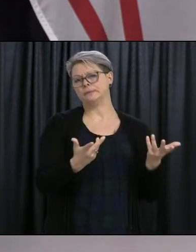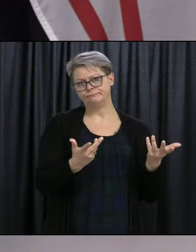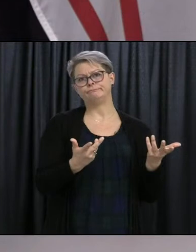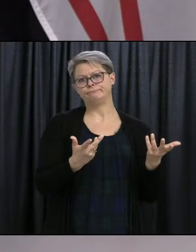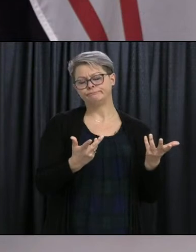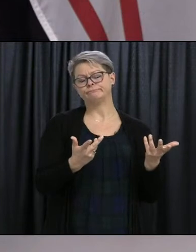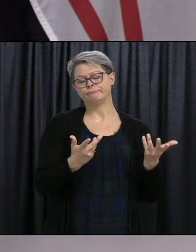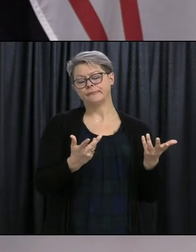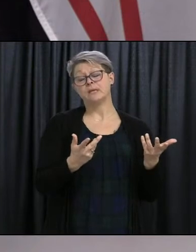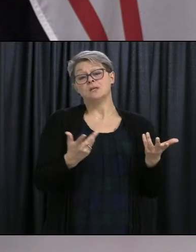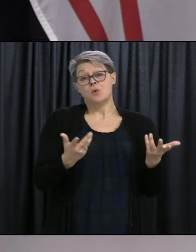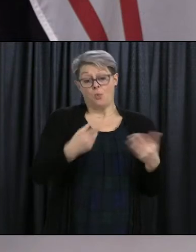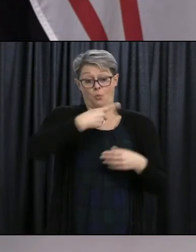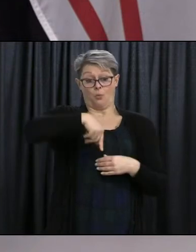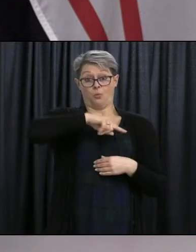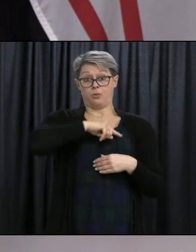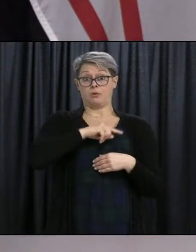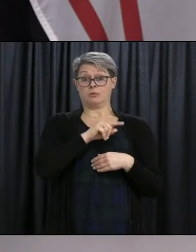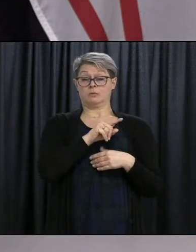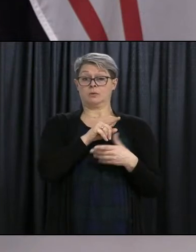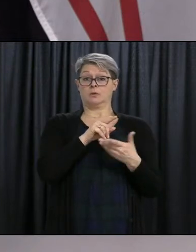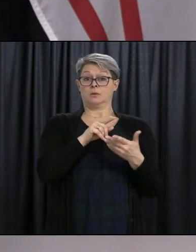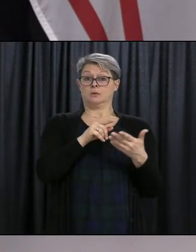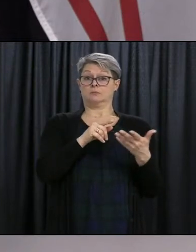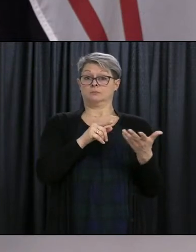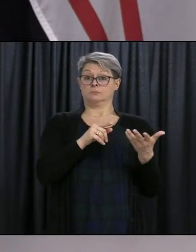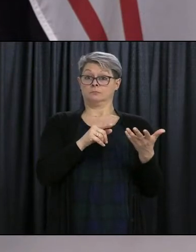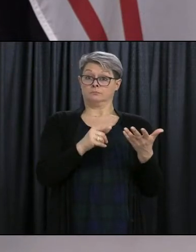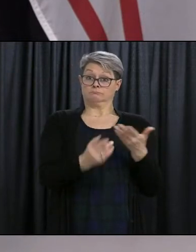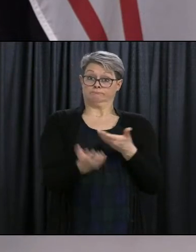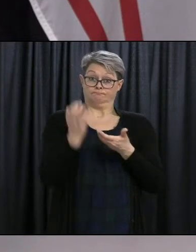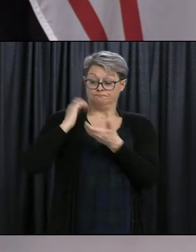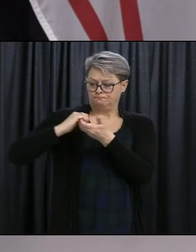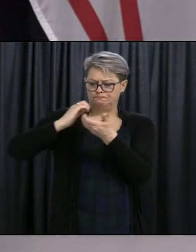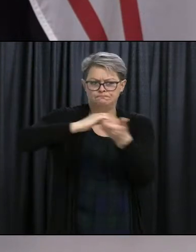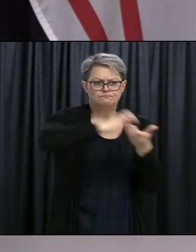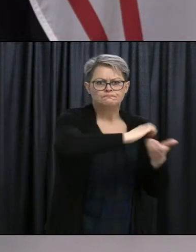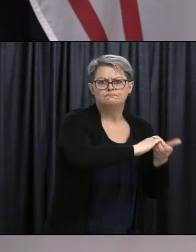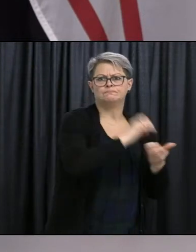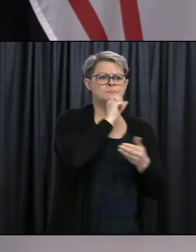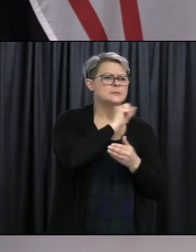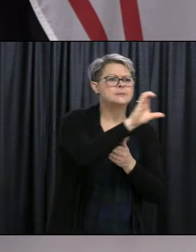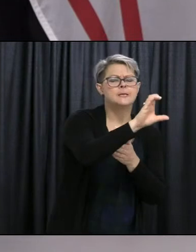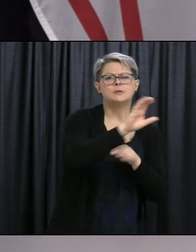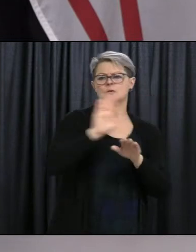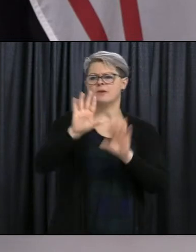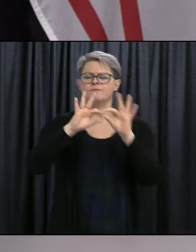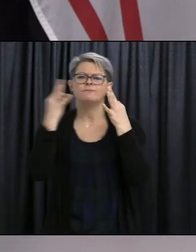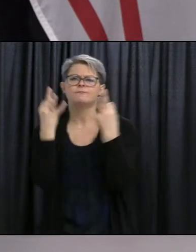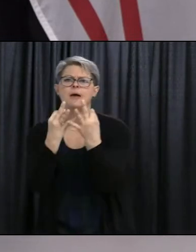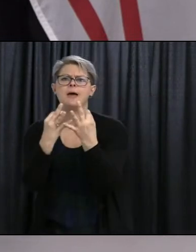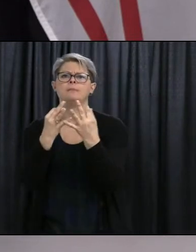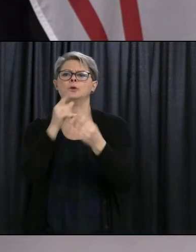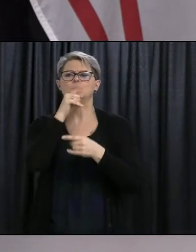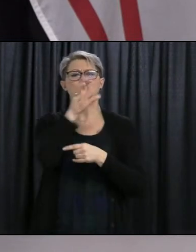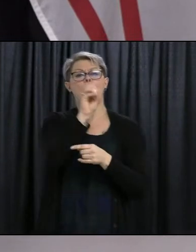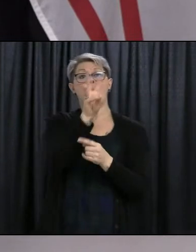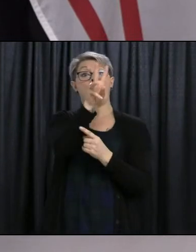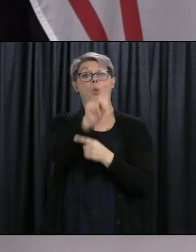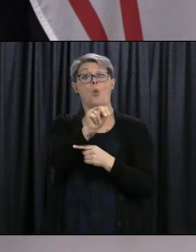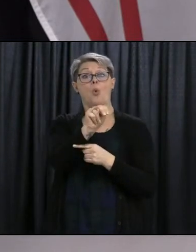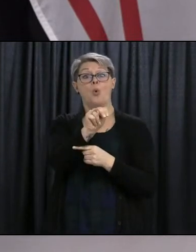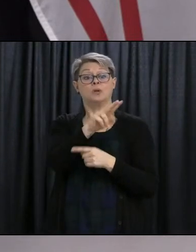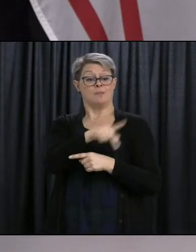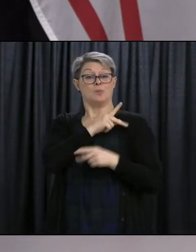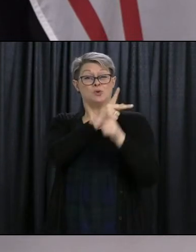some consultations with seniors, with residents' families, with owners of